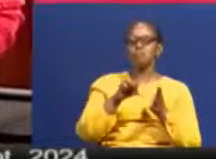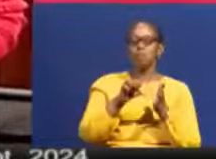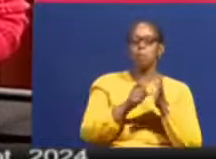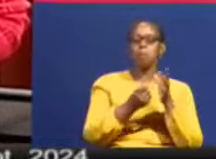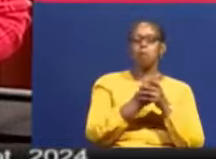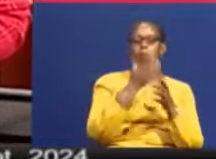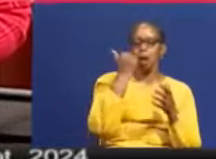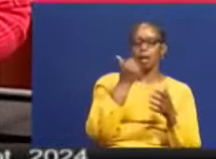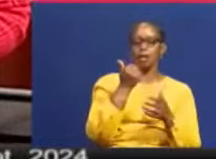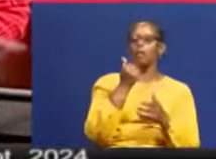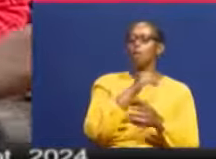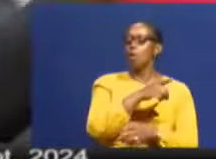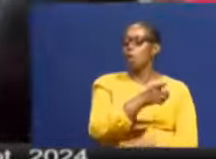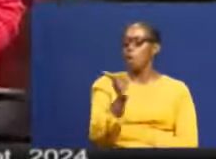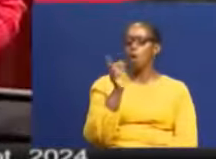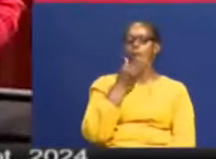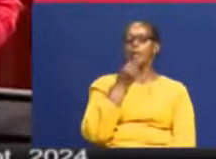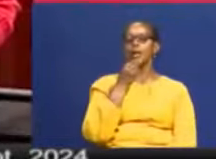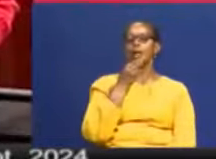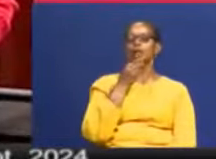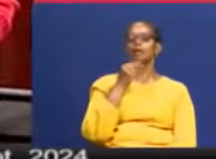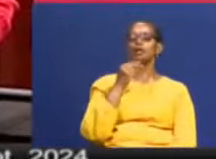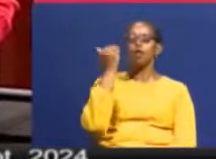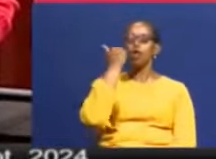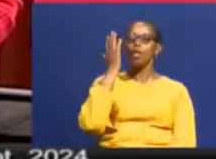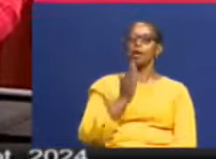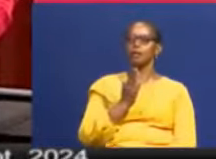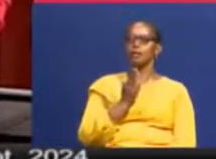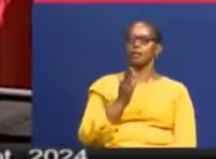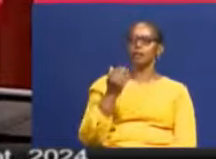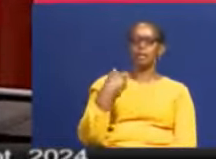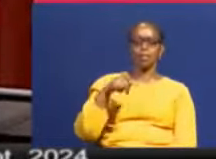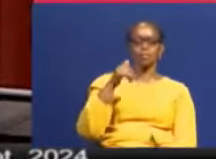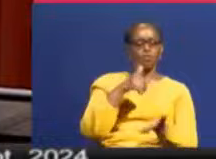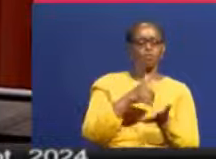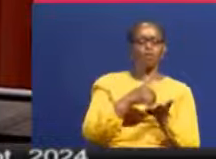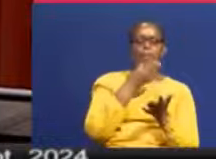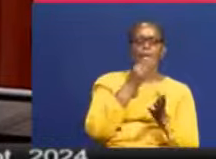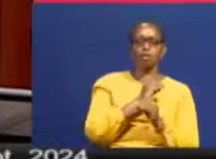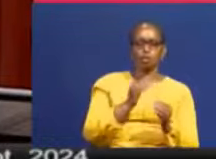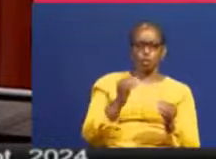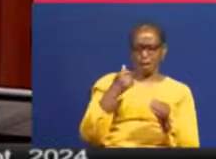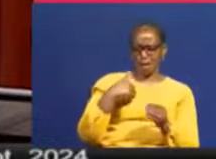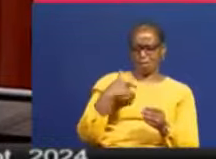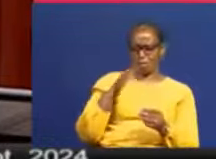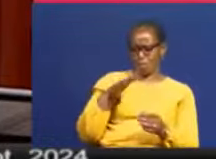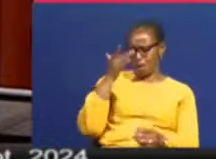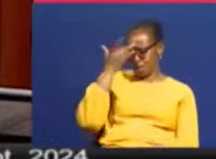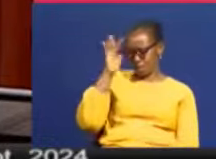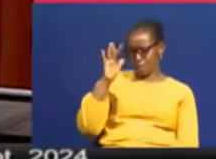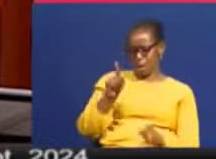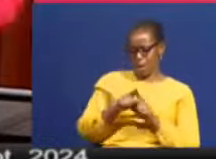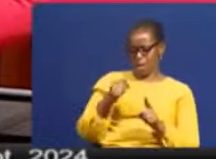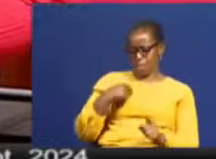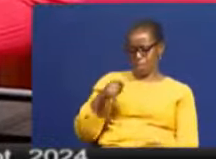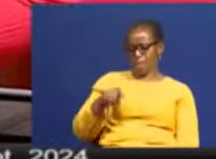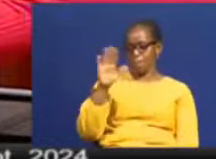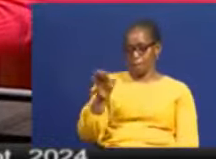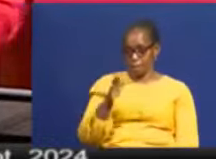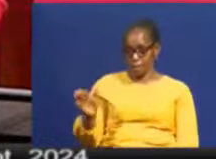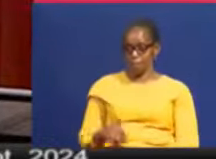team was men. There's no women, and yet there are brilliant women lawyers like me in this house. Next time, put us there, and we'll help you. Secondly,